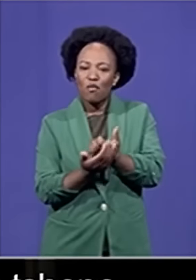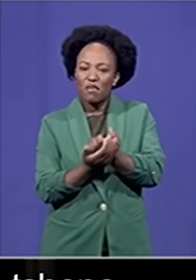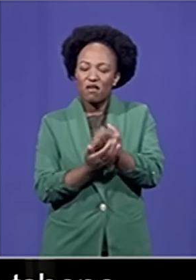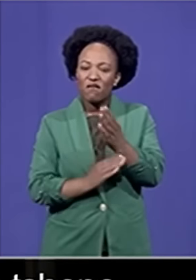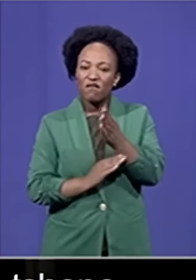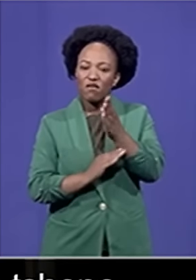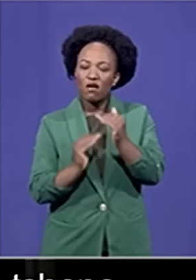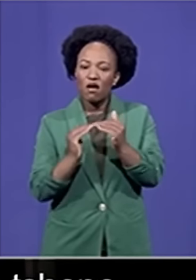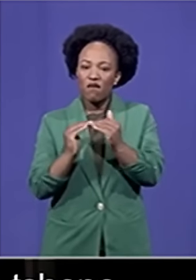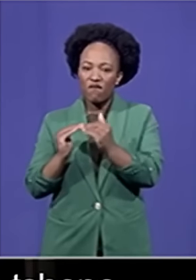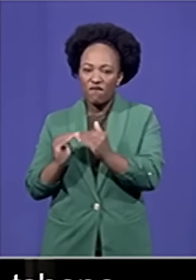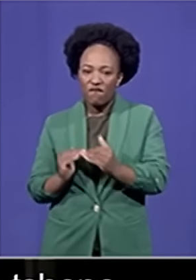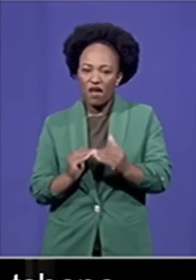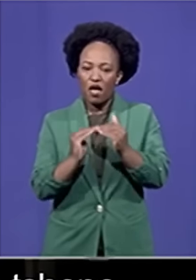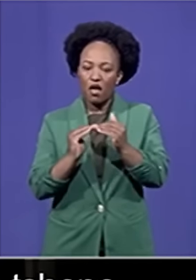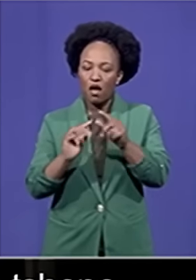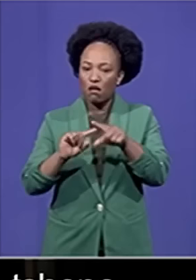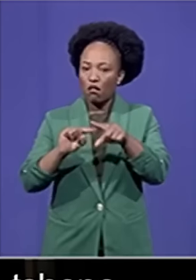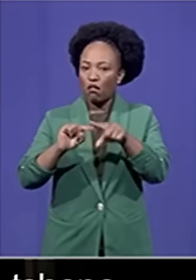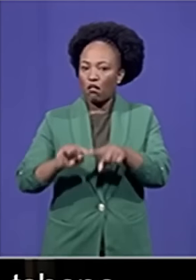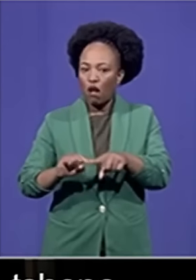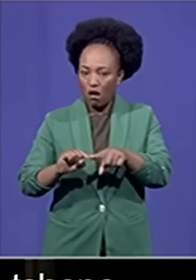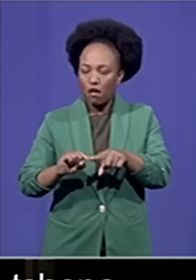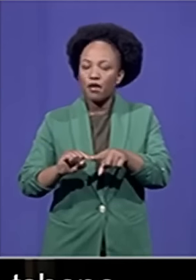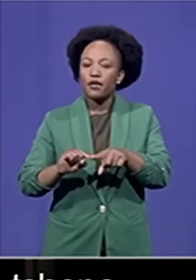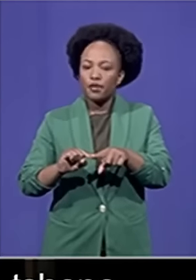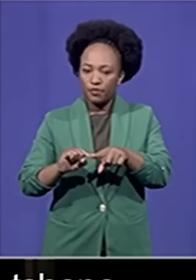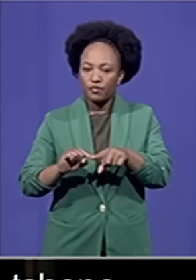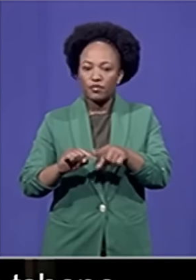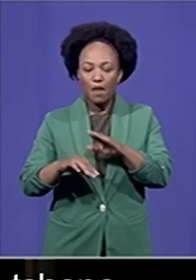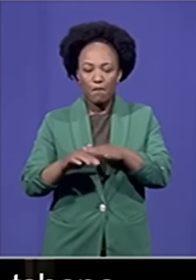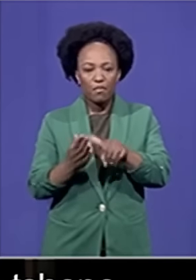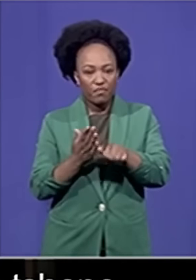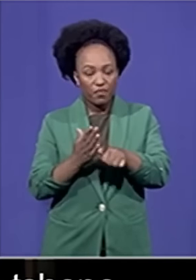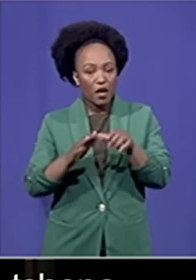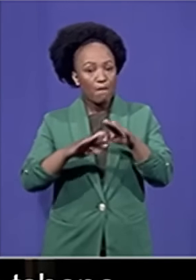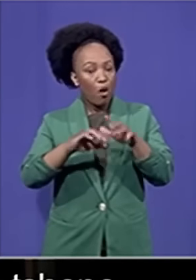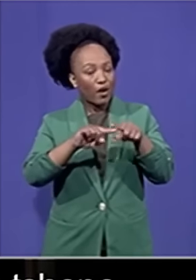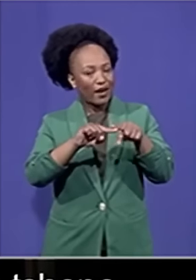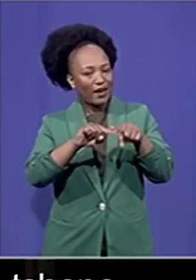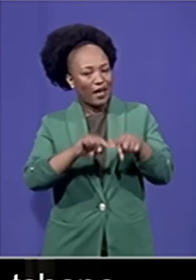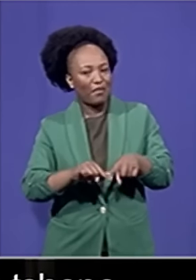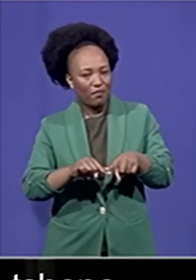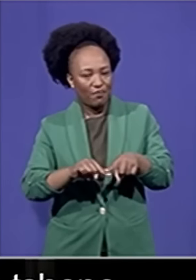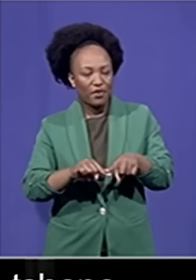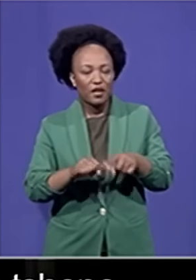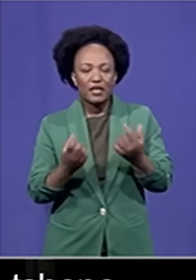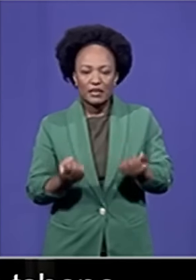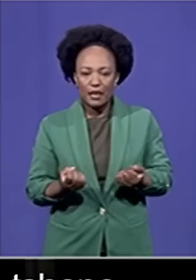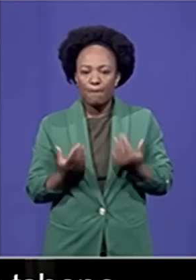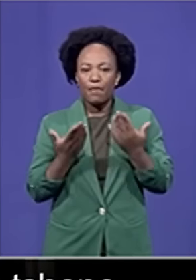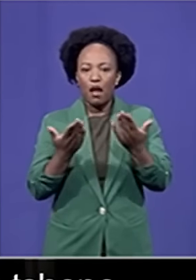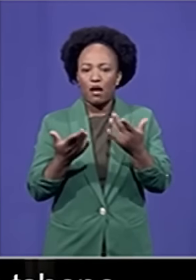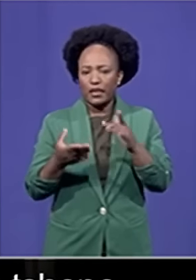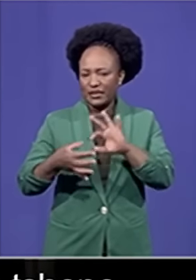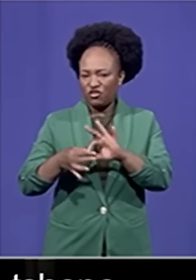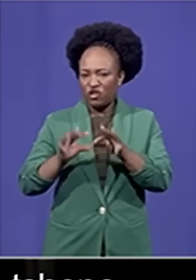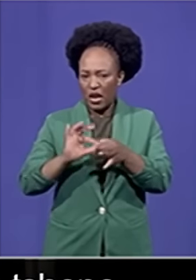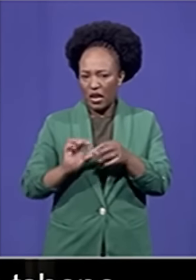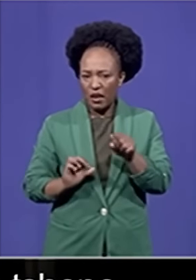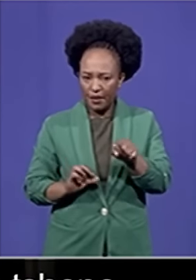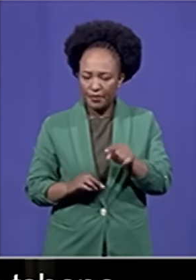fair and on reliable supply chains, and my emphasis is on reliable supply chains.